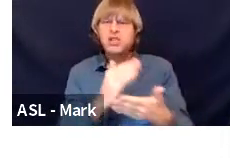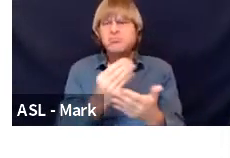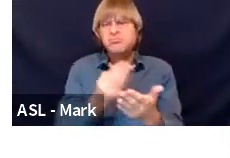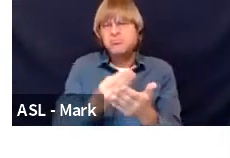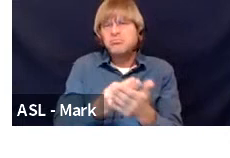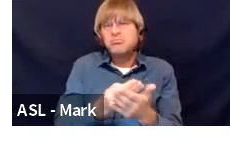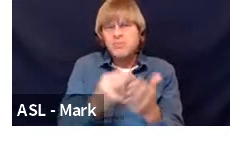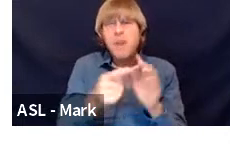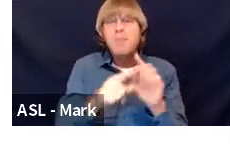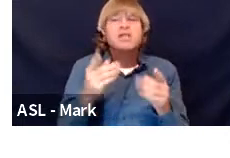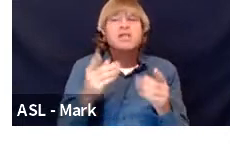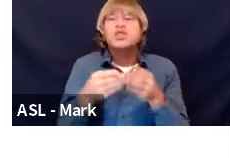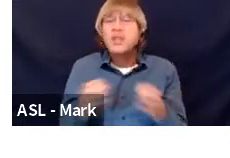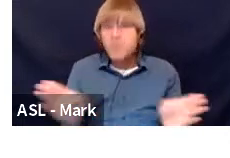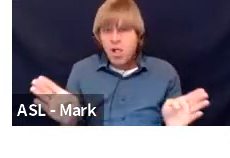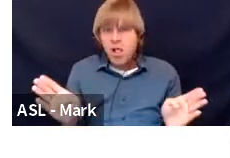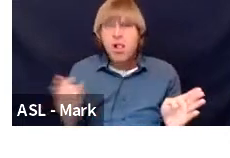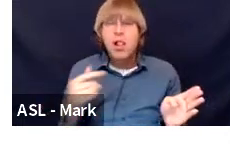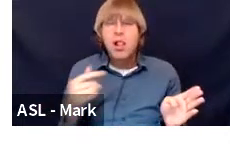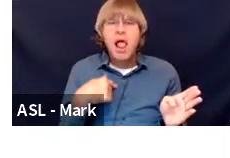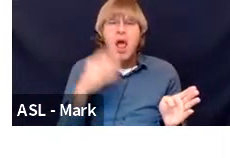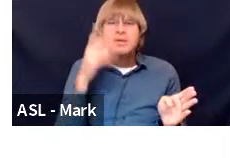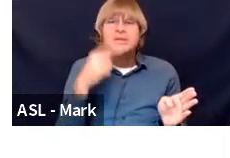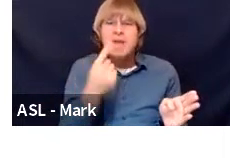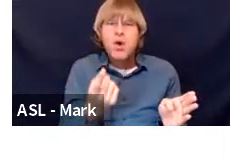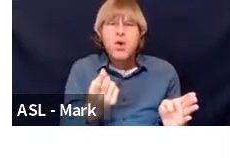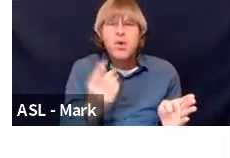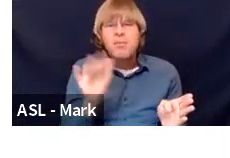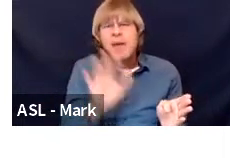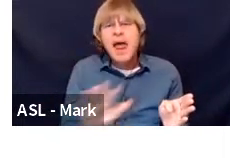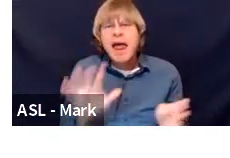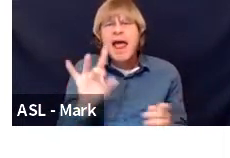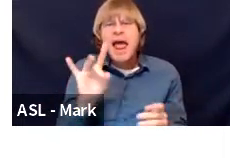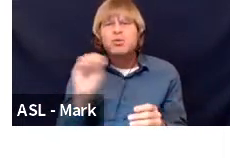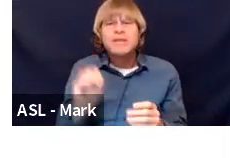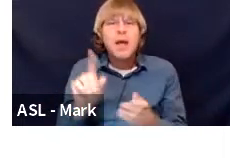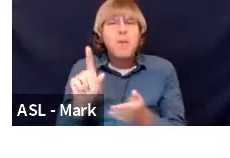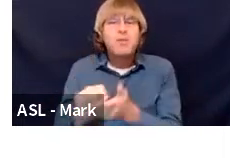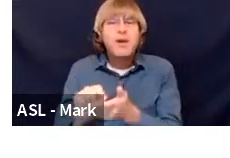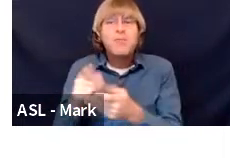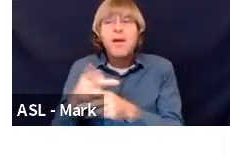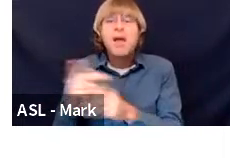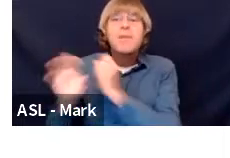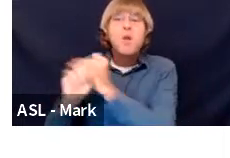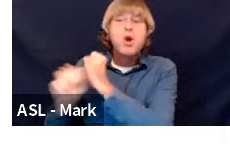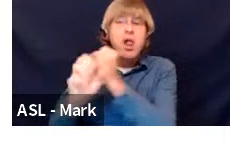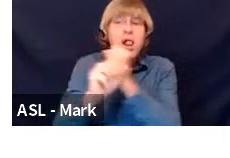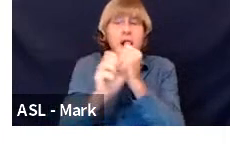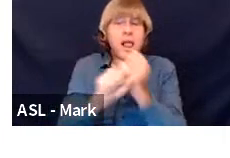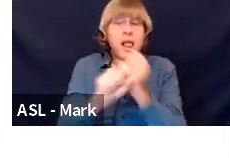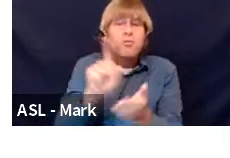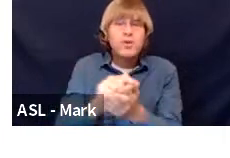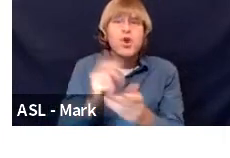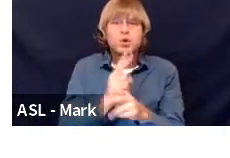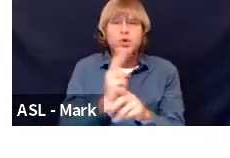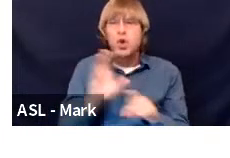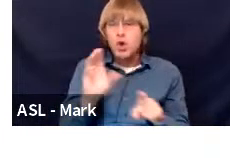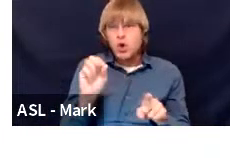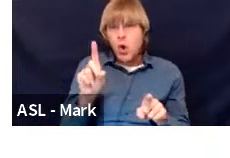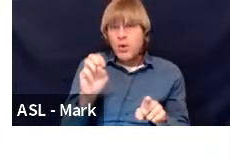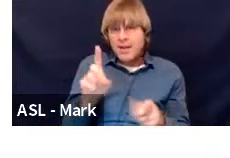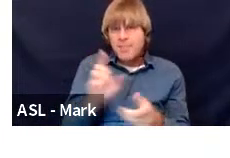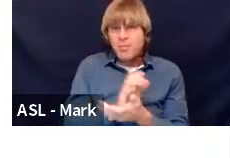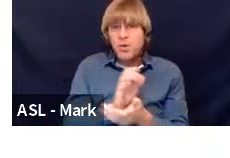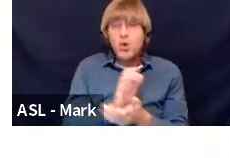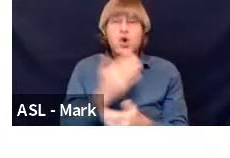you, but in general, I will say about 80% of the print projects, commercial print projects today, run on coated papers with